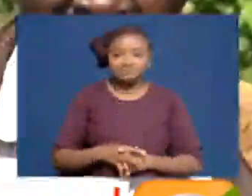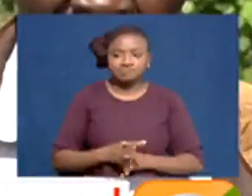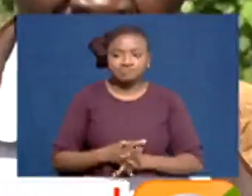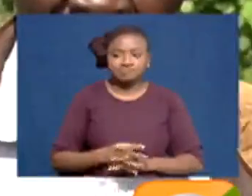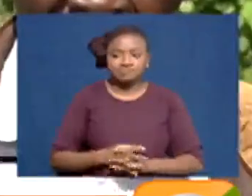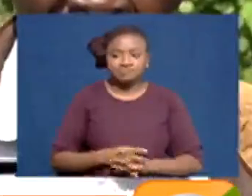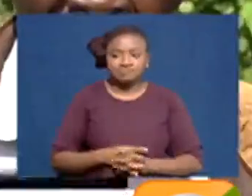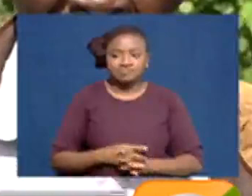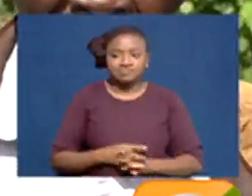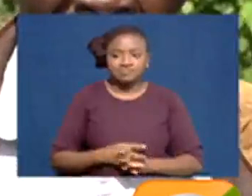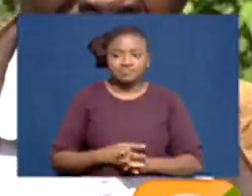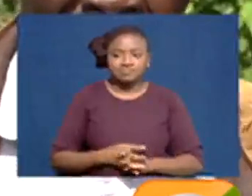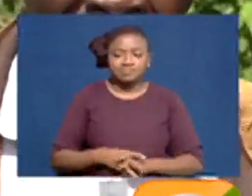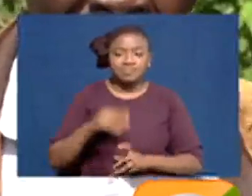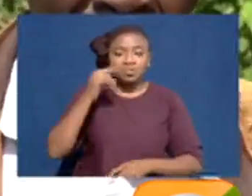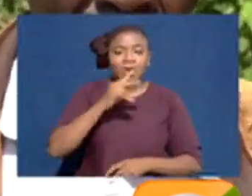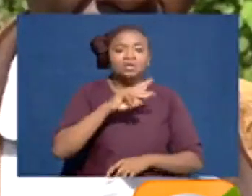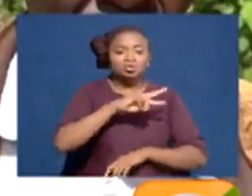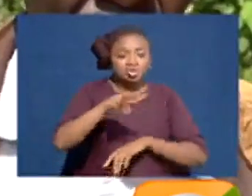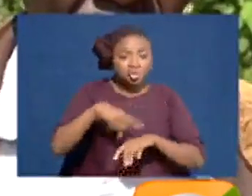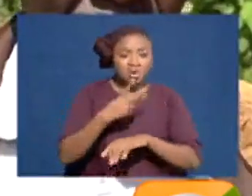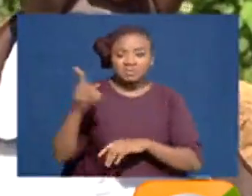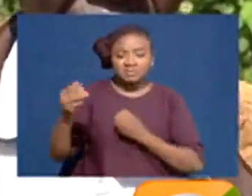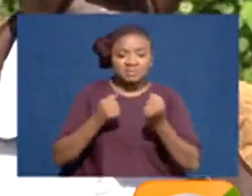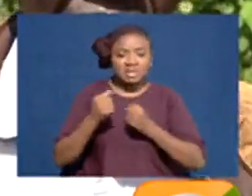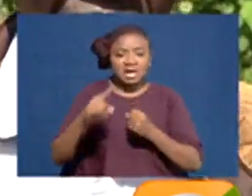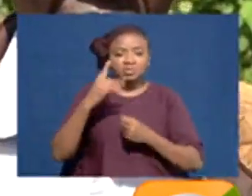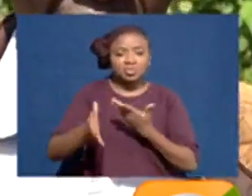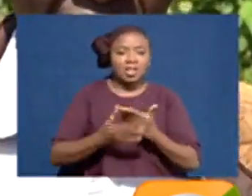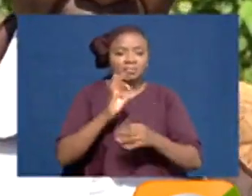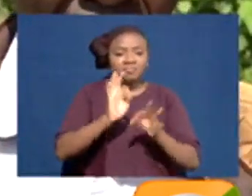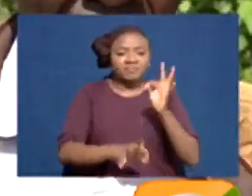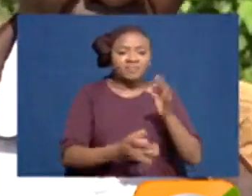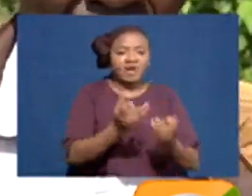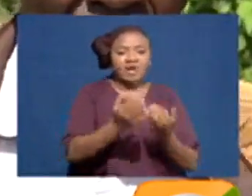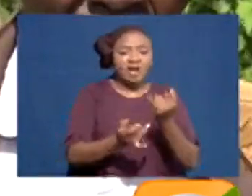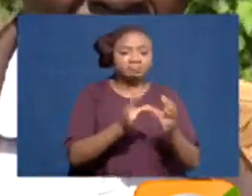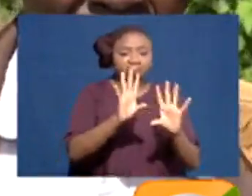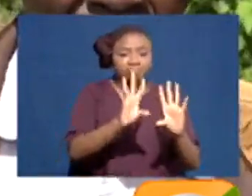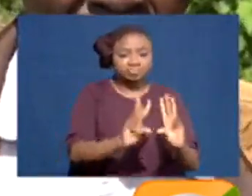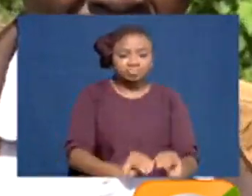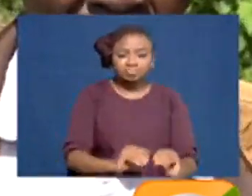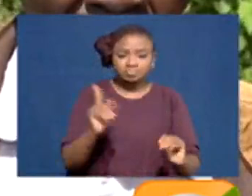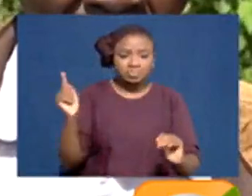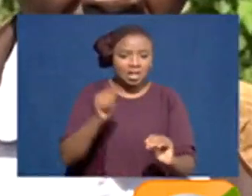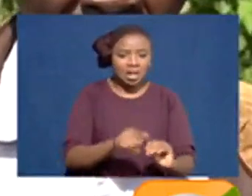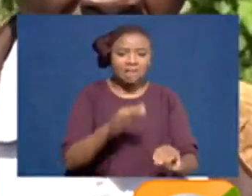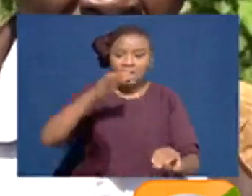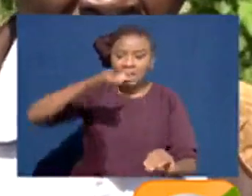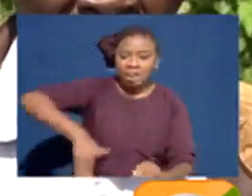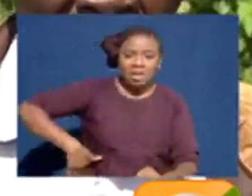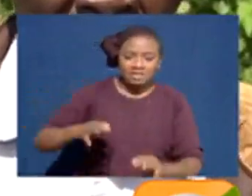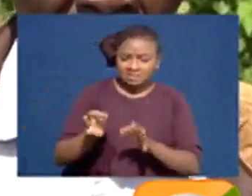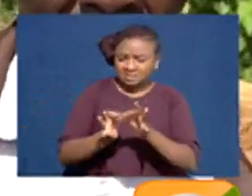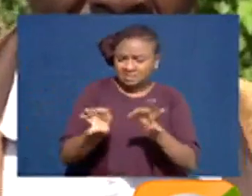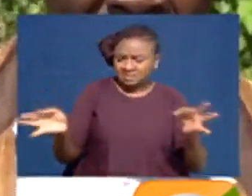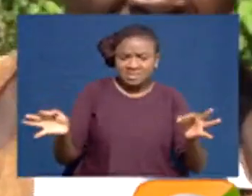Ilichukua karibu masaa mawili gari kutoka Nyamira kufika hapa. Umbali wa